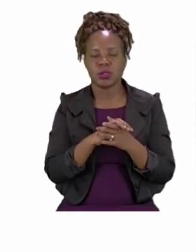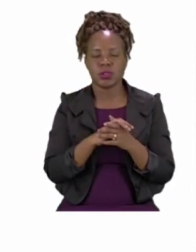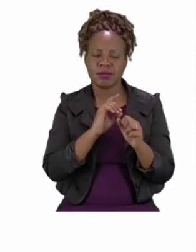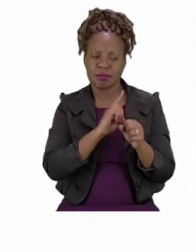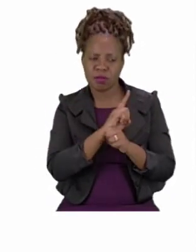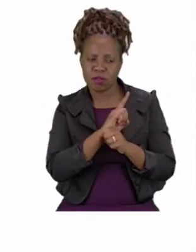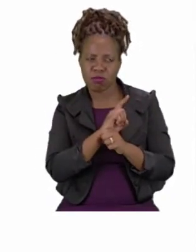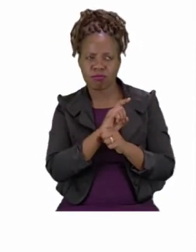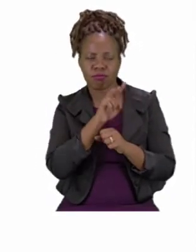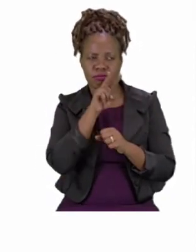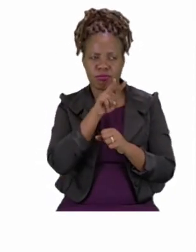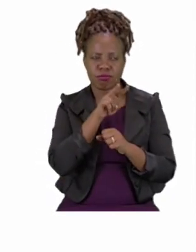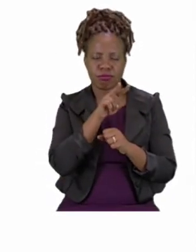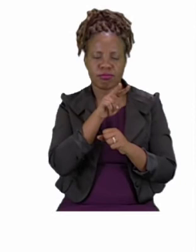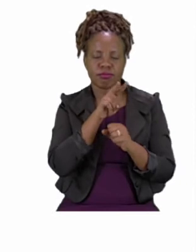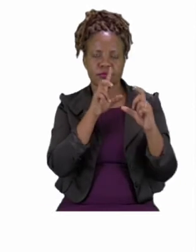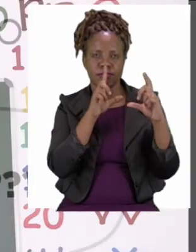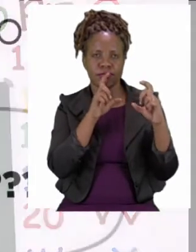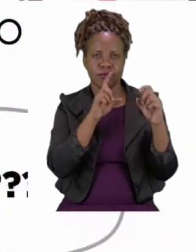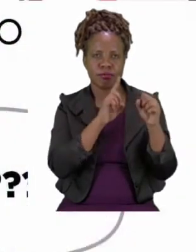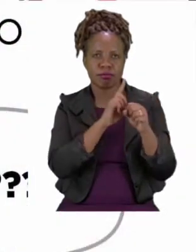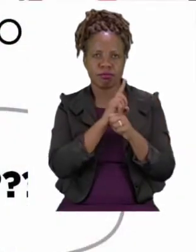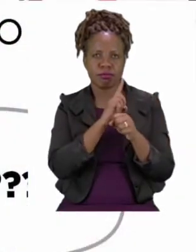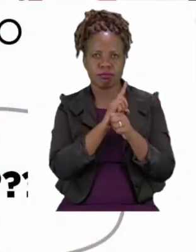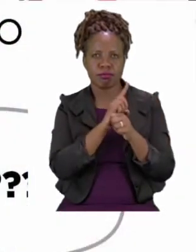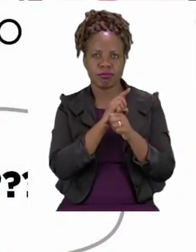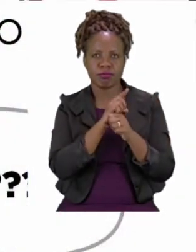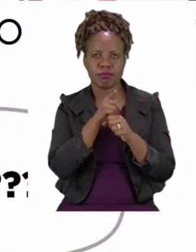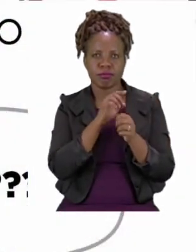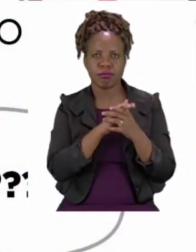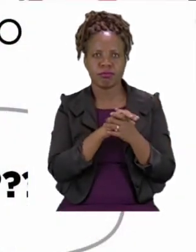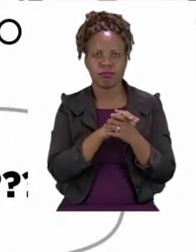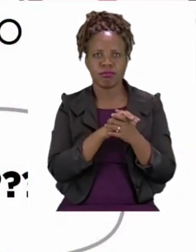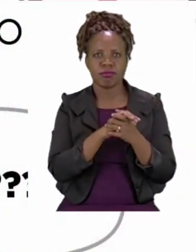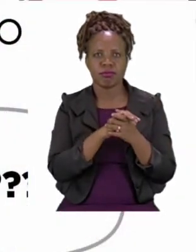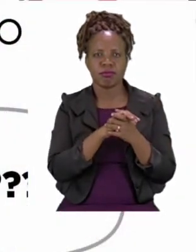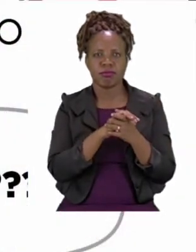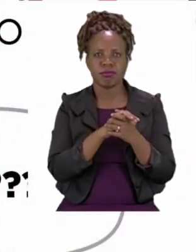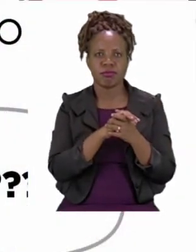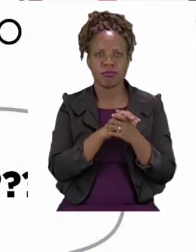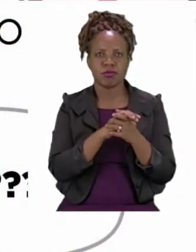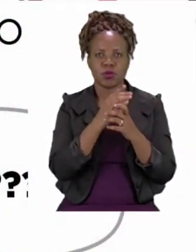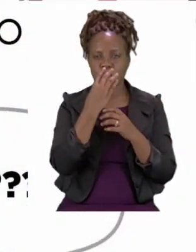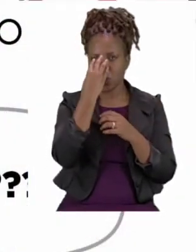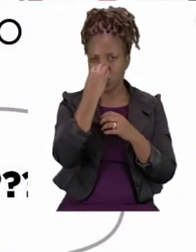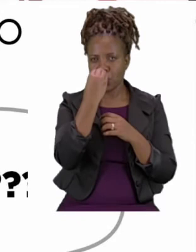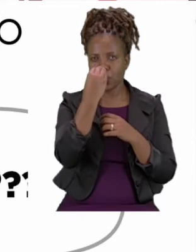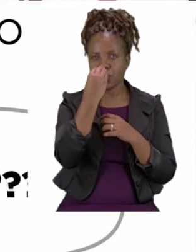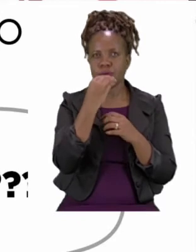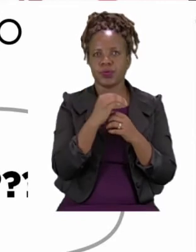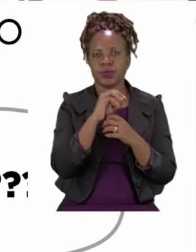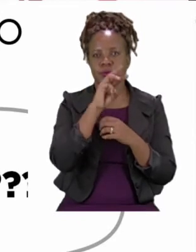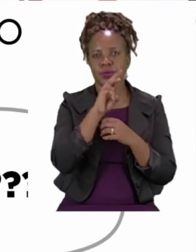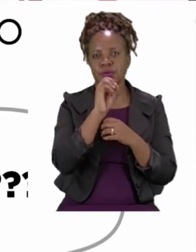pictures. The first picture that you're going to see is the picture of the wolf speaking to